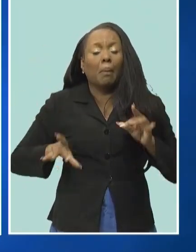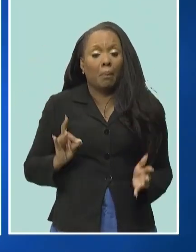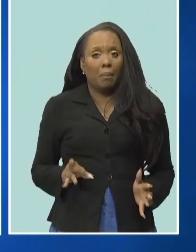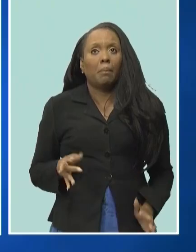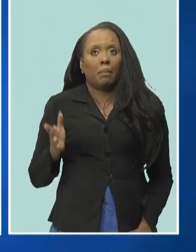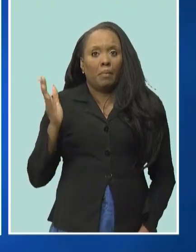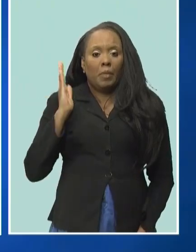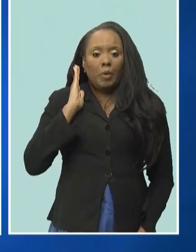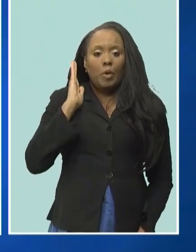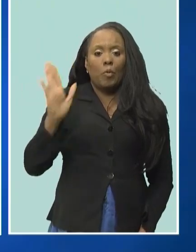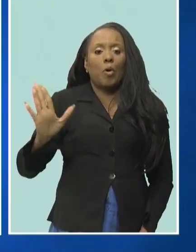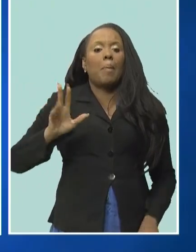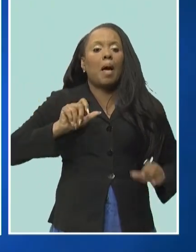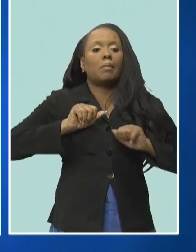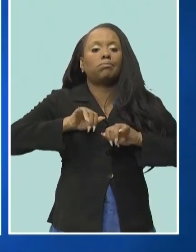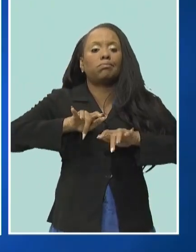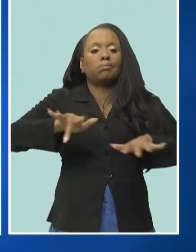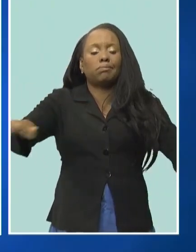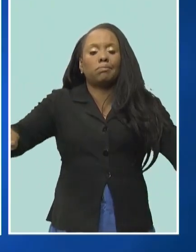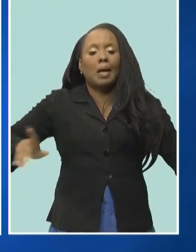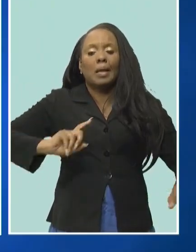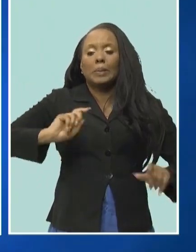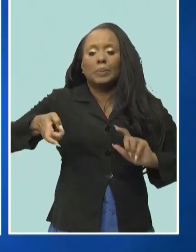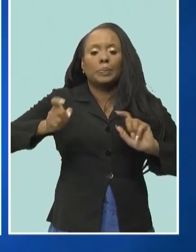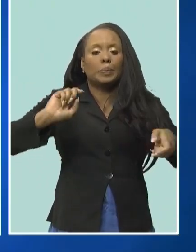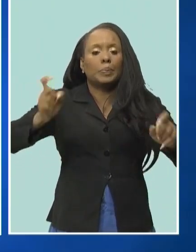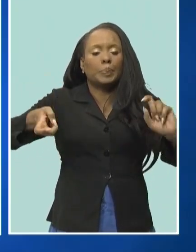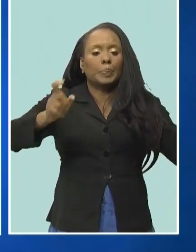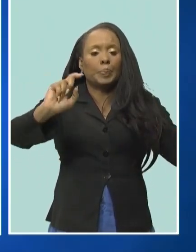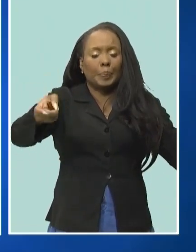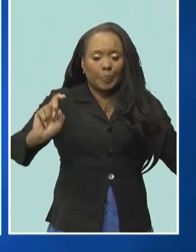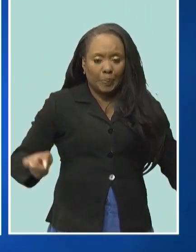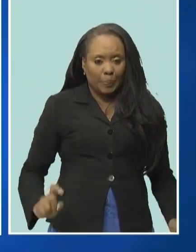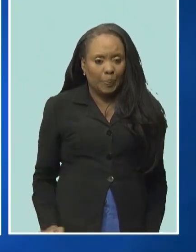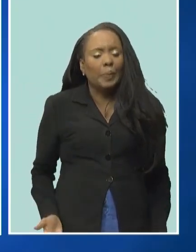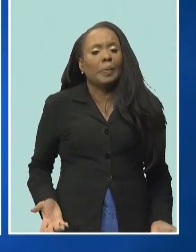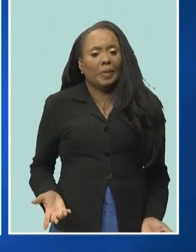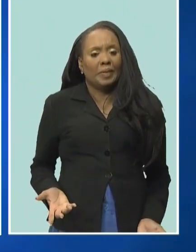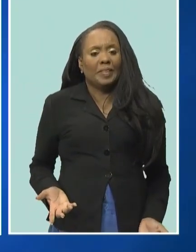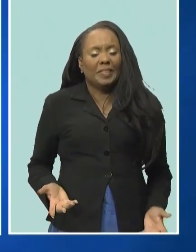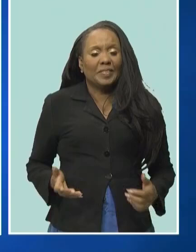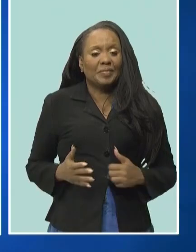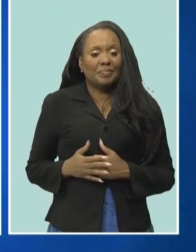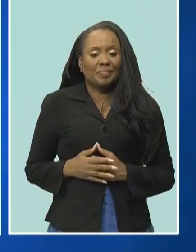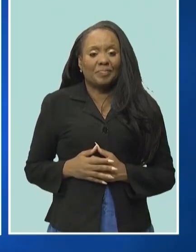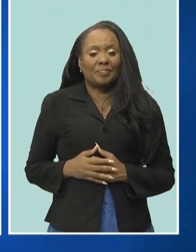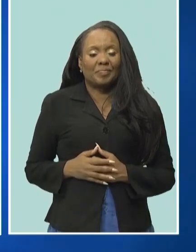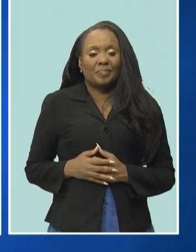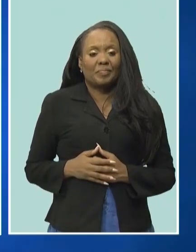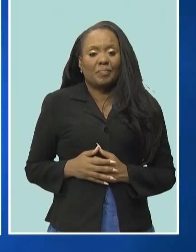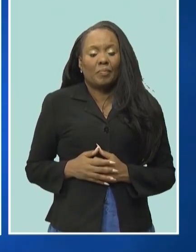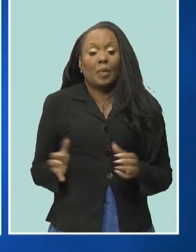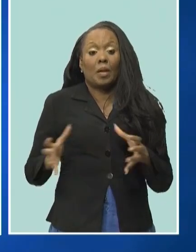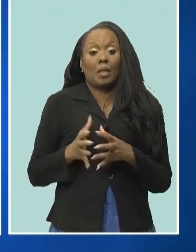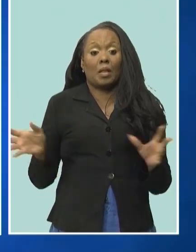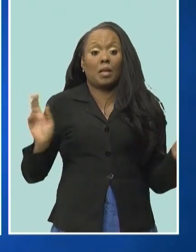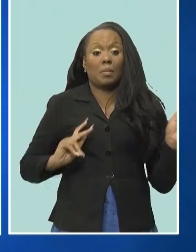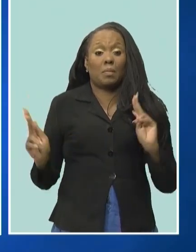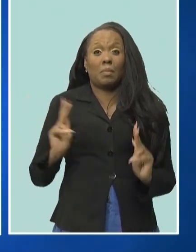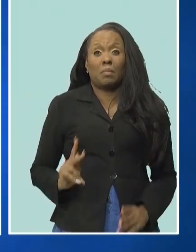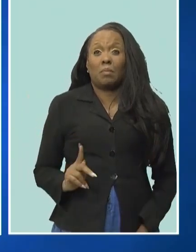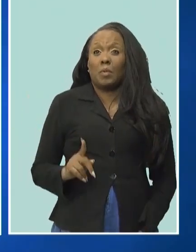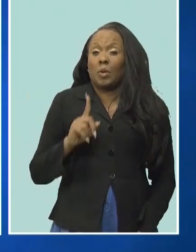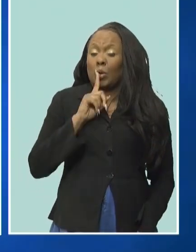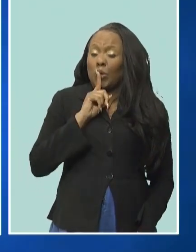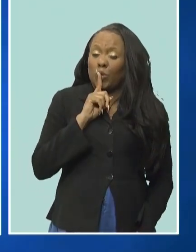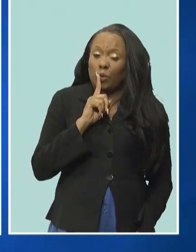be actually out in the community distributing the hampers, and there are persons who have been very, very good